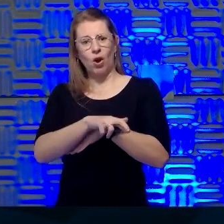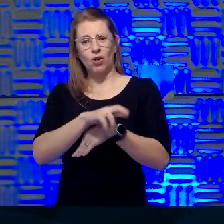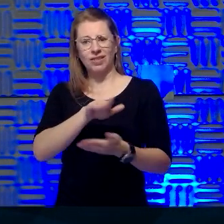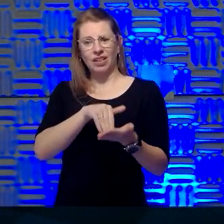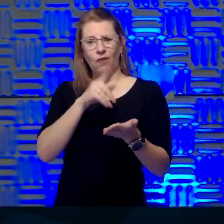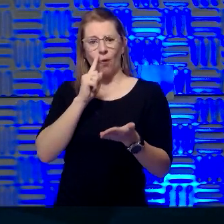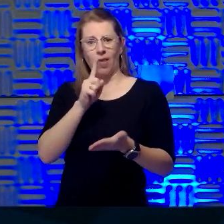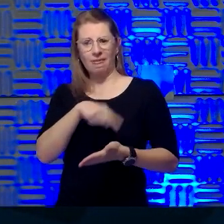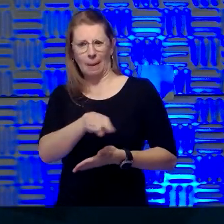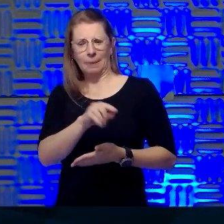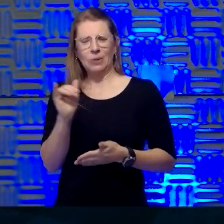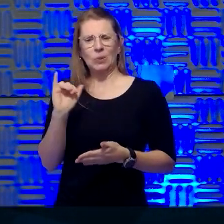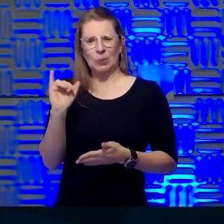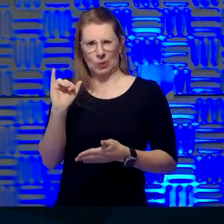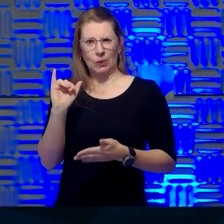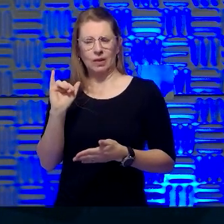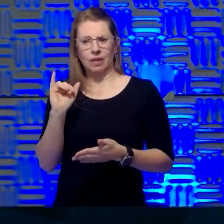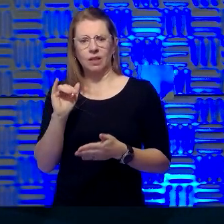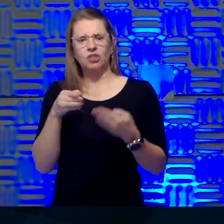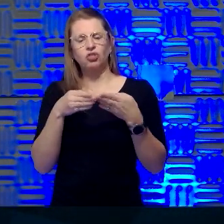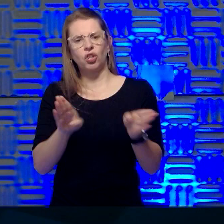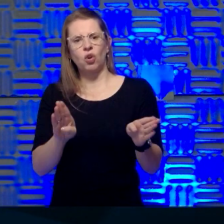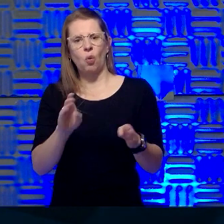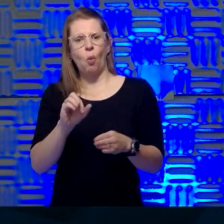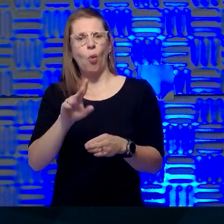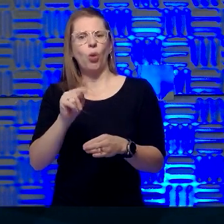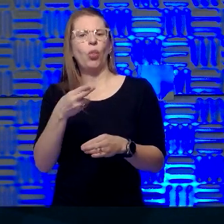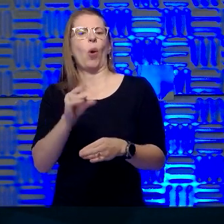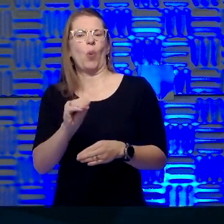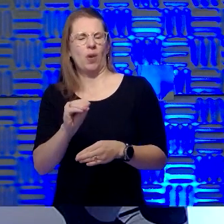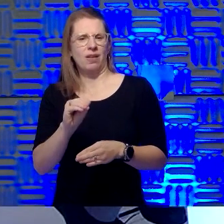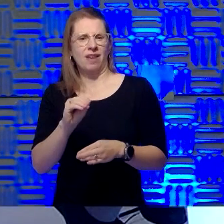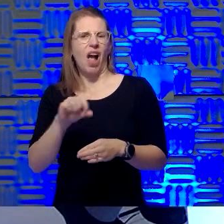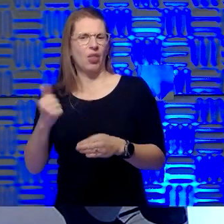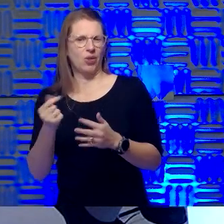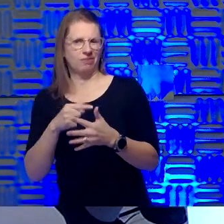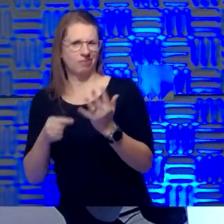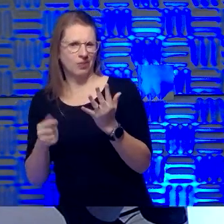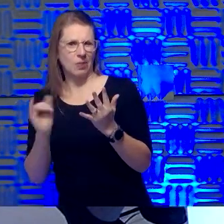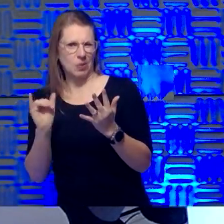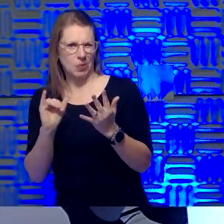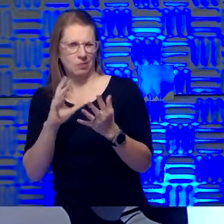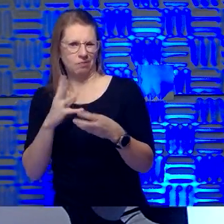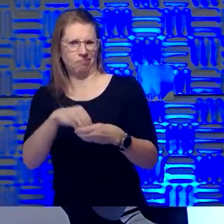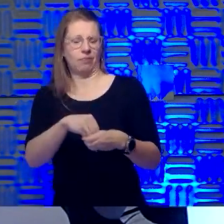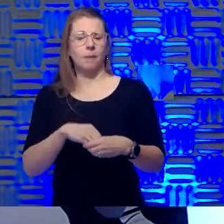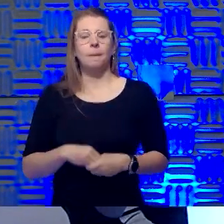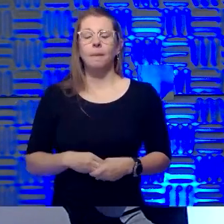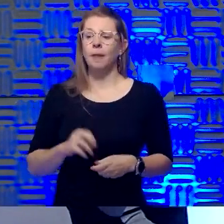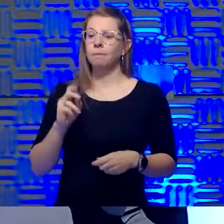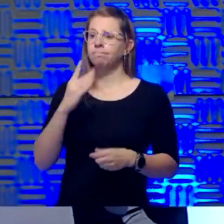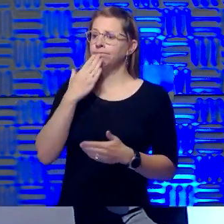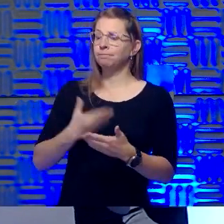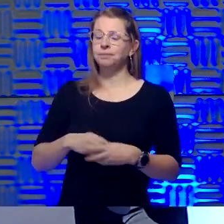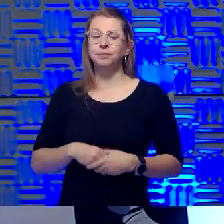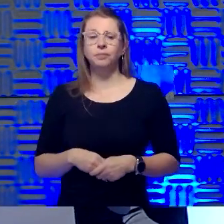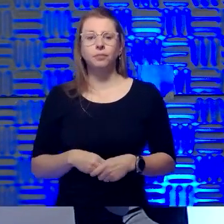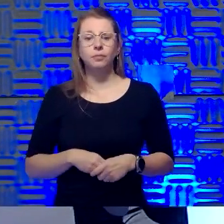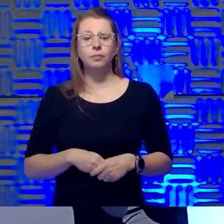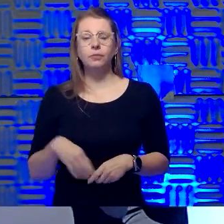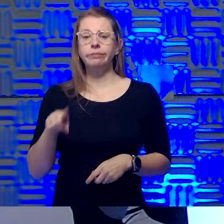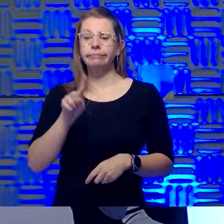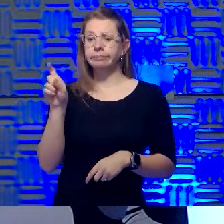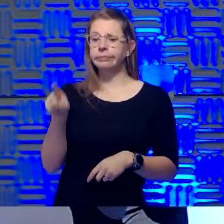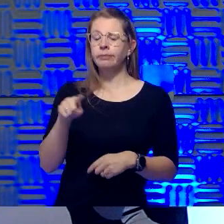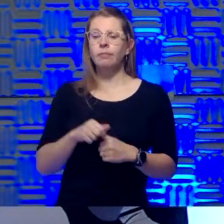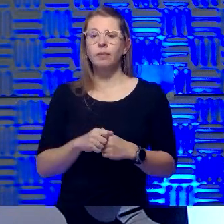as well, general orthopedics and a few other items. Okay, good. So here's a